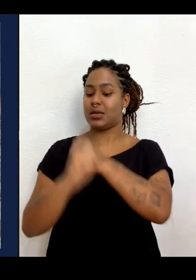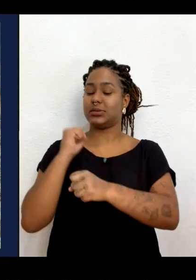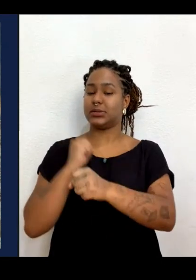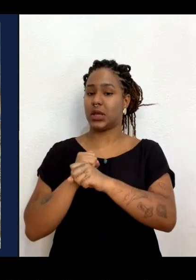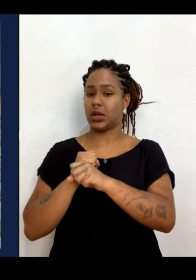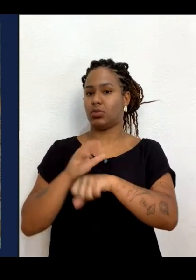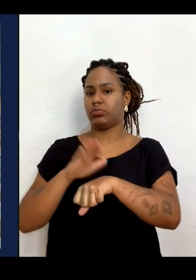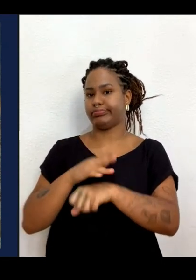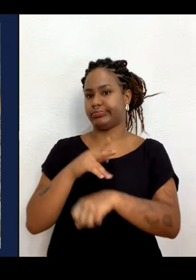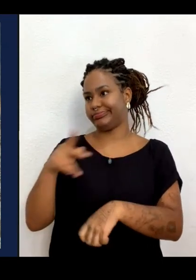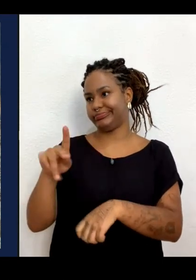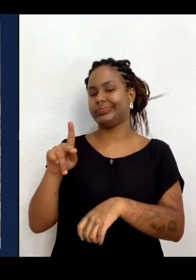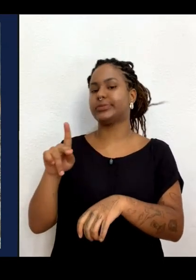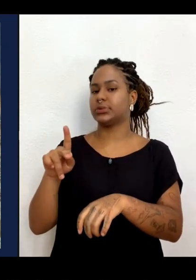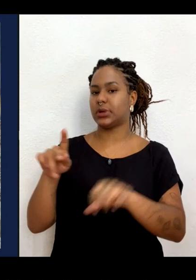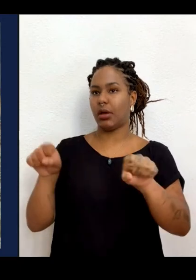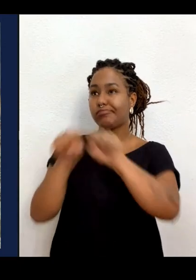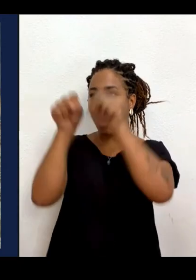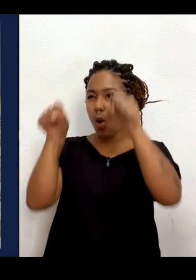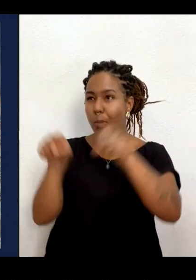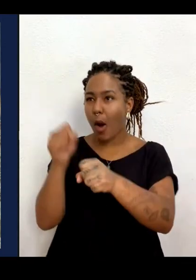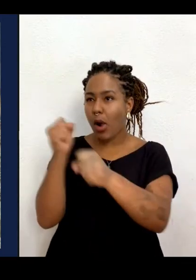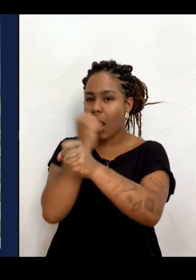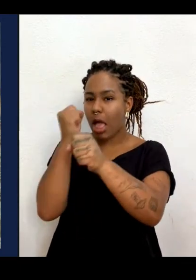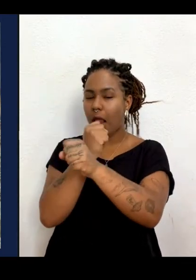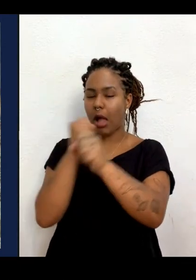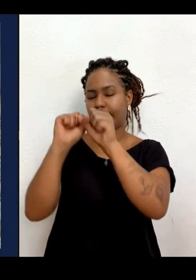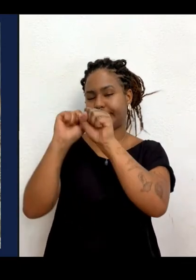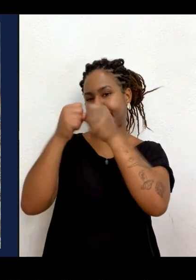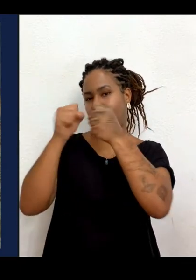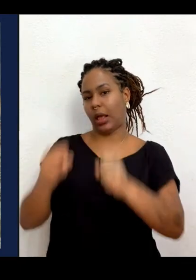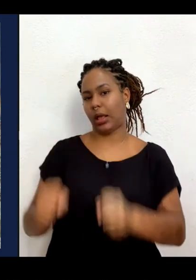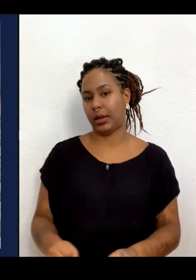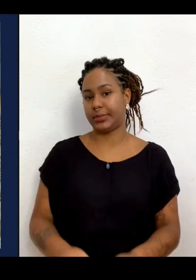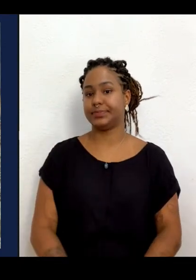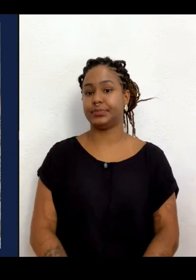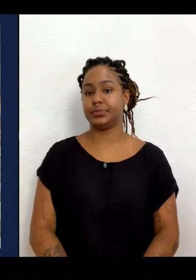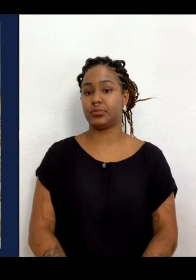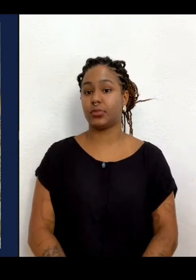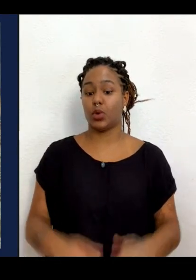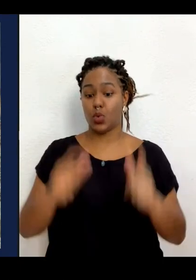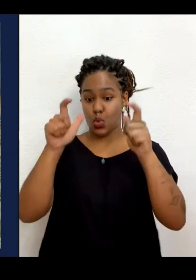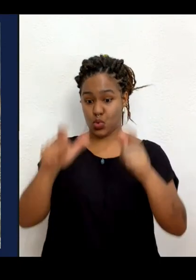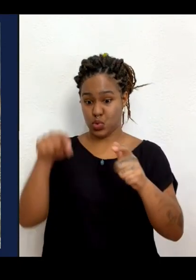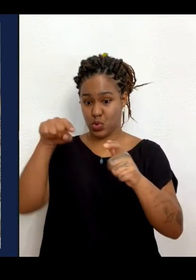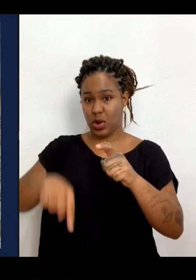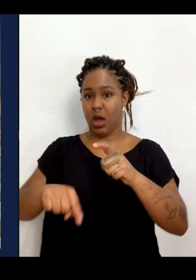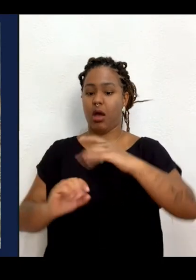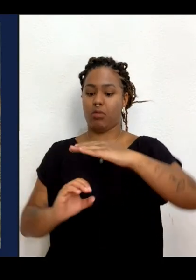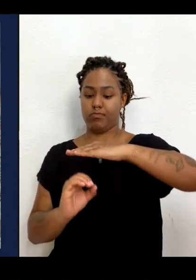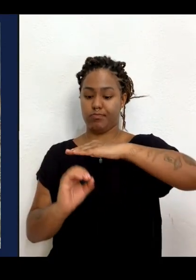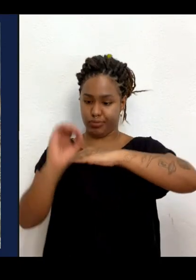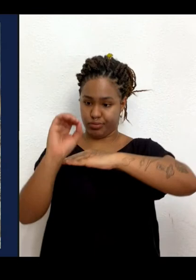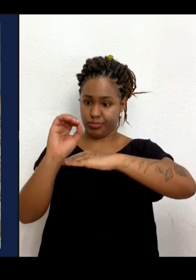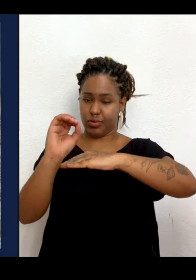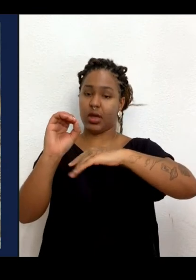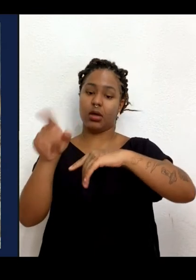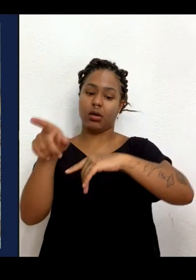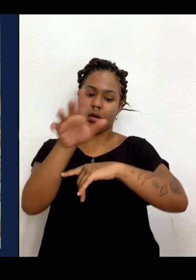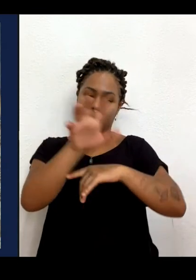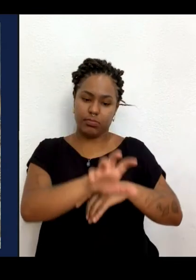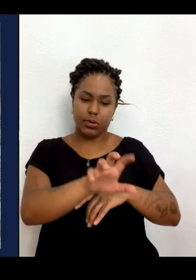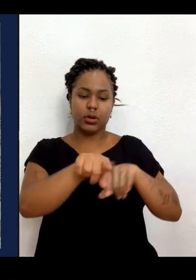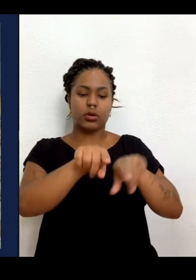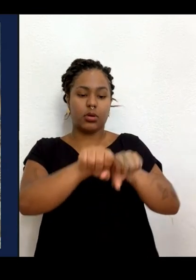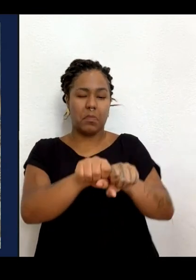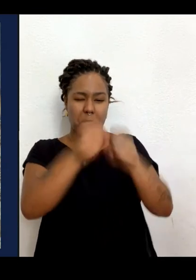this site of the sun rising of this ruin um is a site that appears in a film she made exactly 10 years